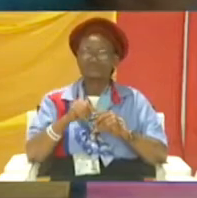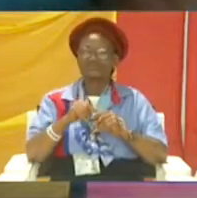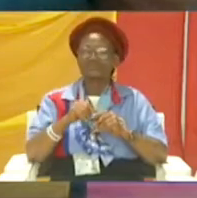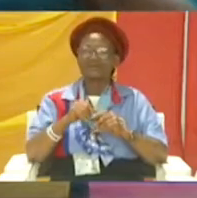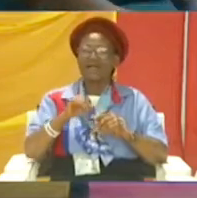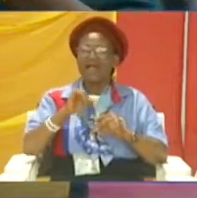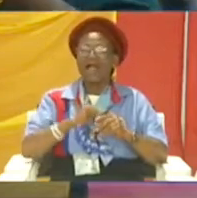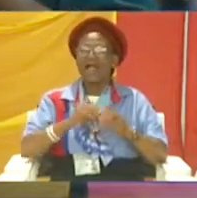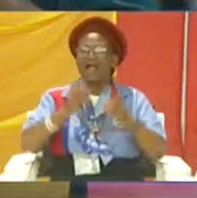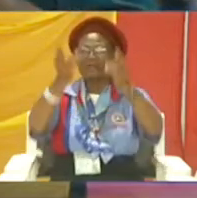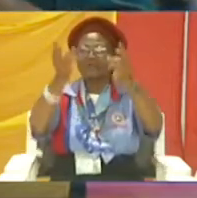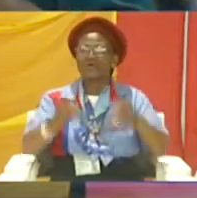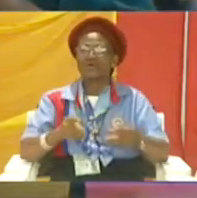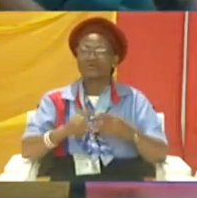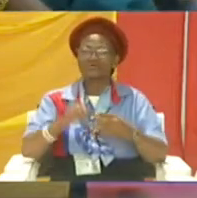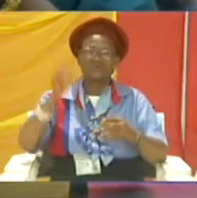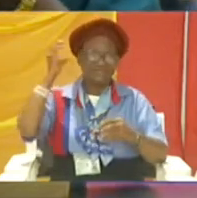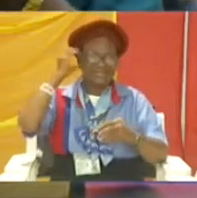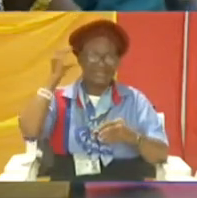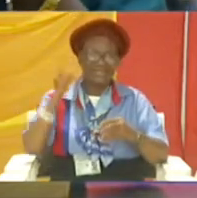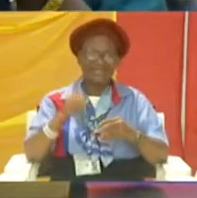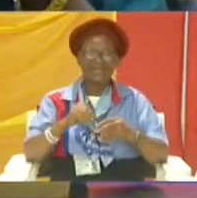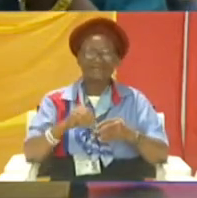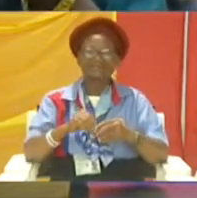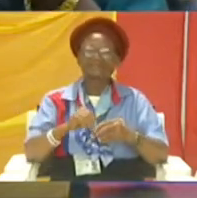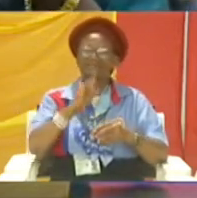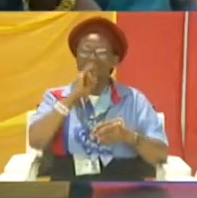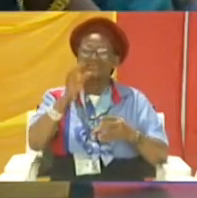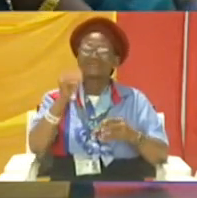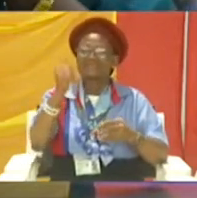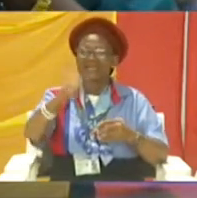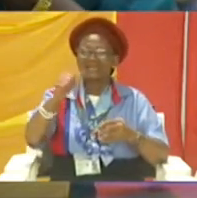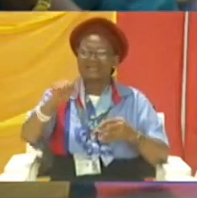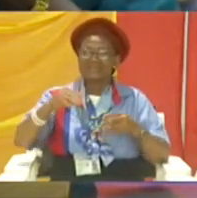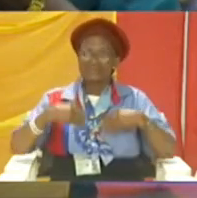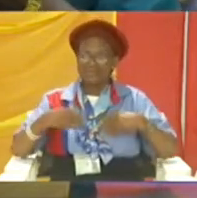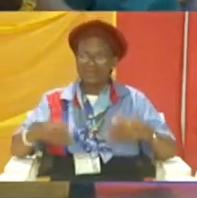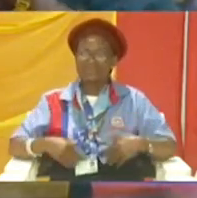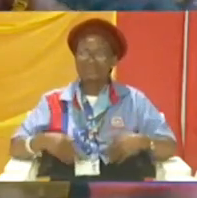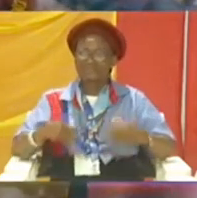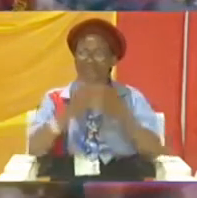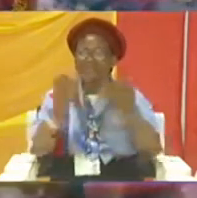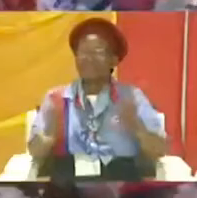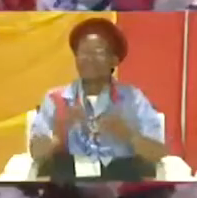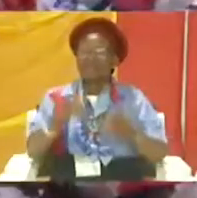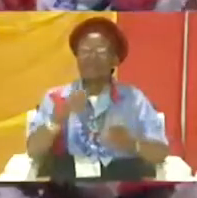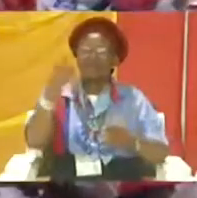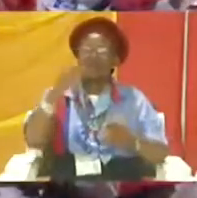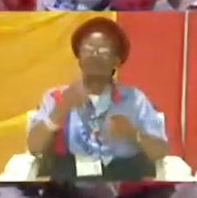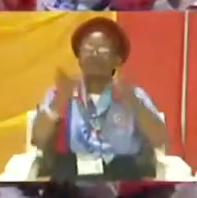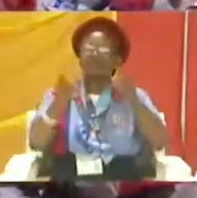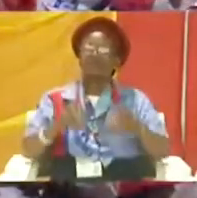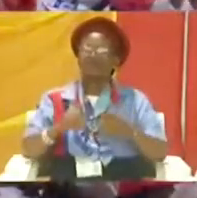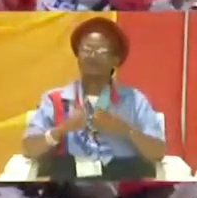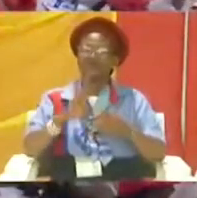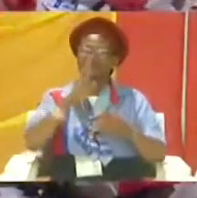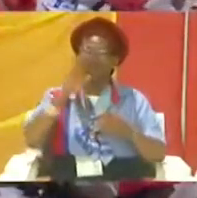you. I want to hear. Is there anybody here who wants to be hearing from God?